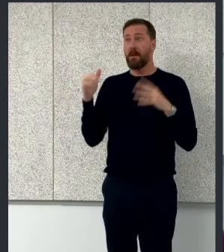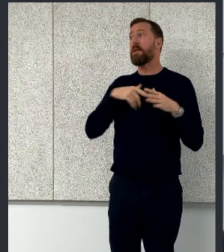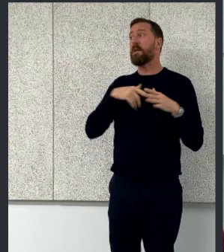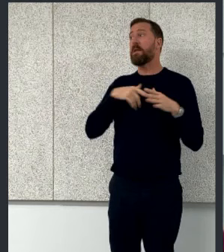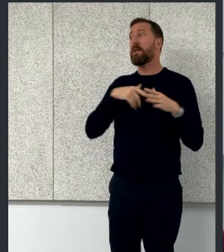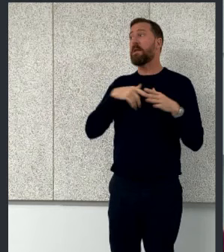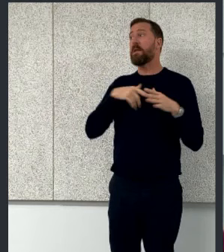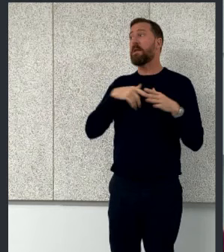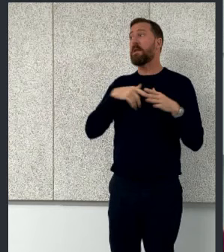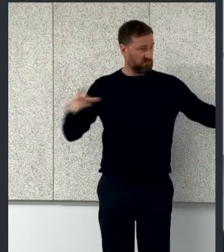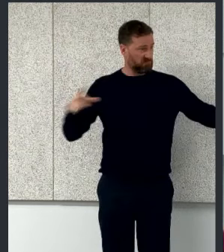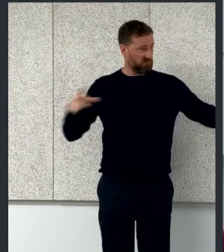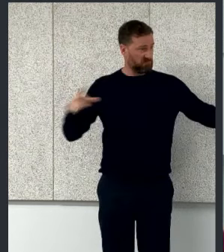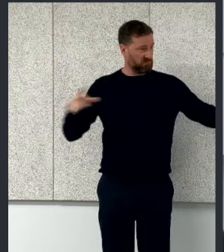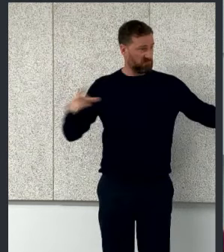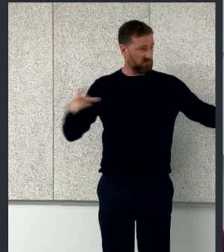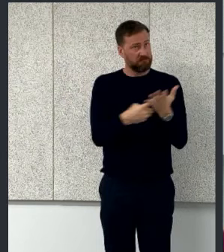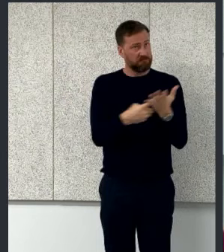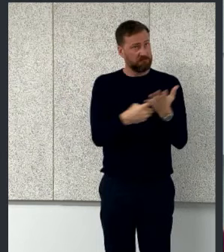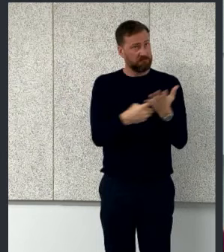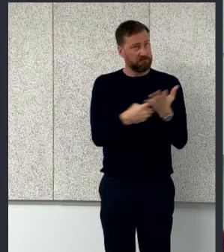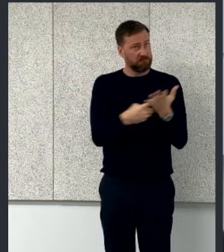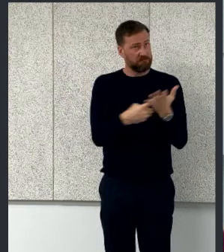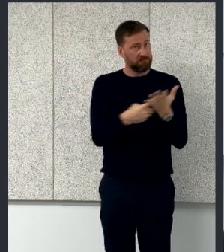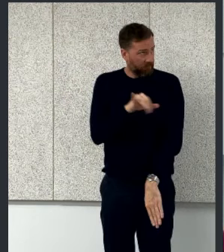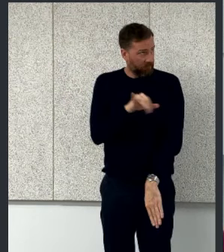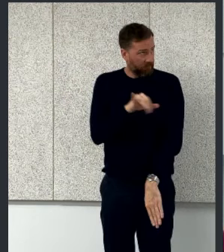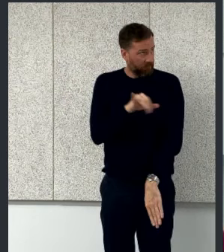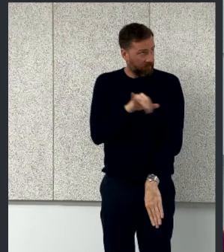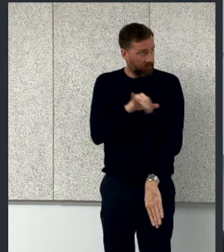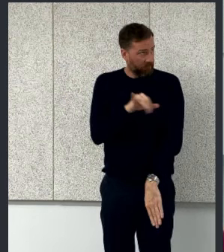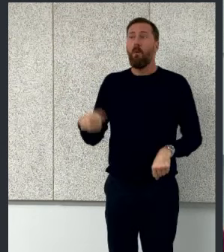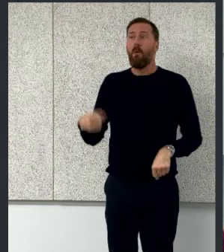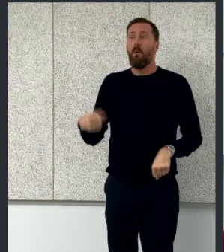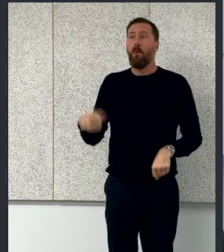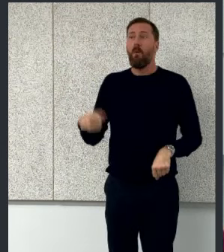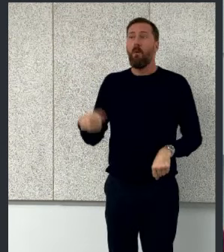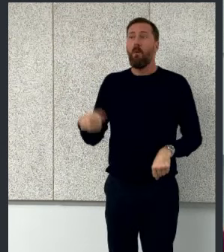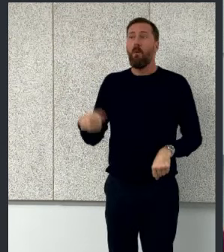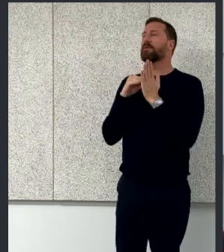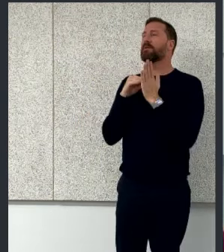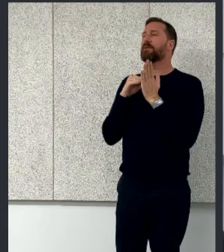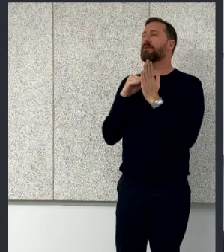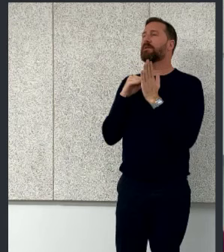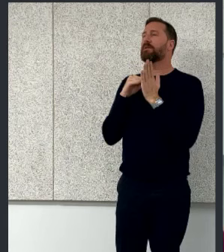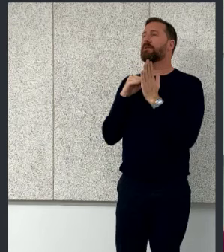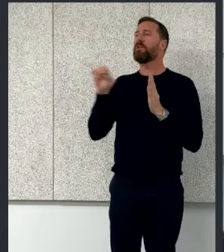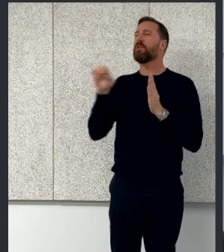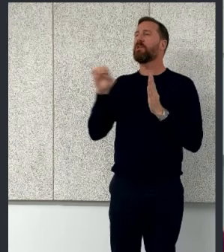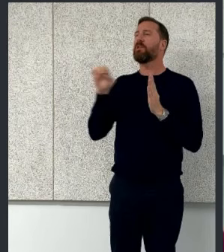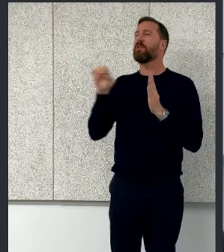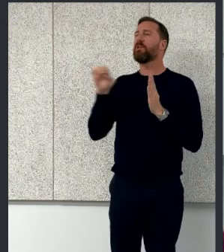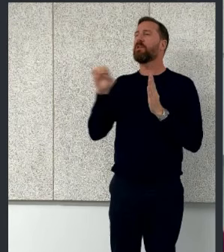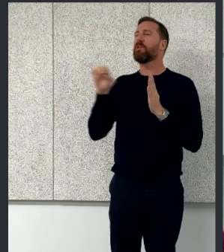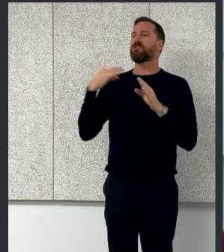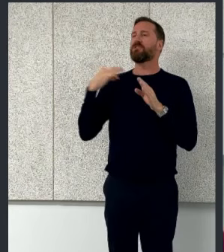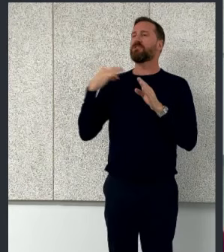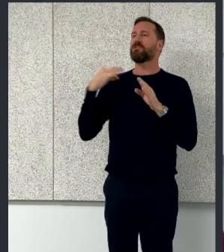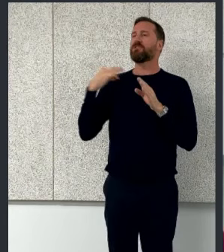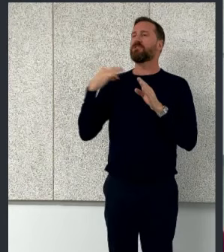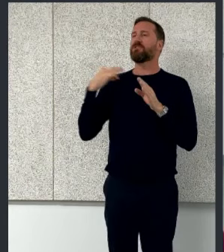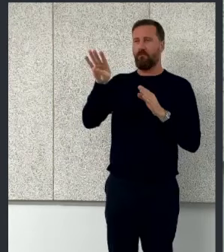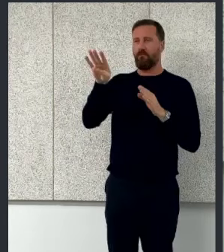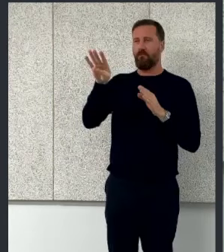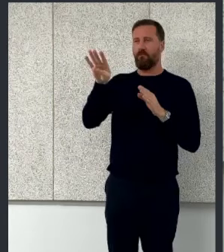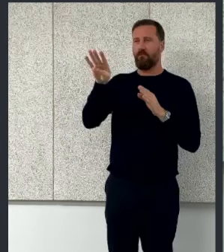in its application for 2024, it's tiny, but I think it's significant, is in the budget requirement section,